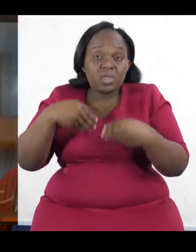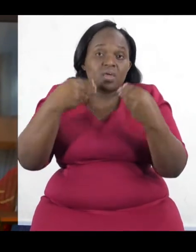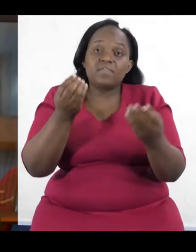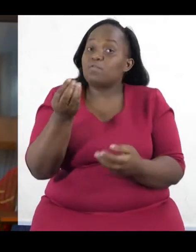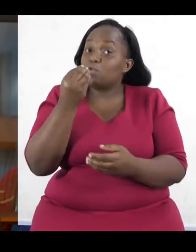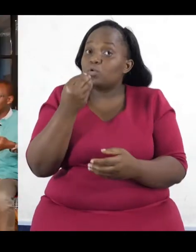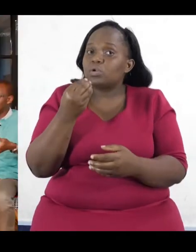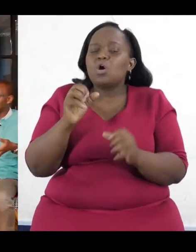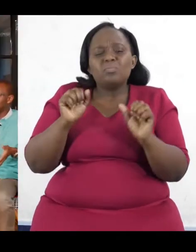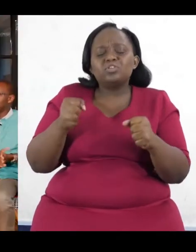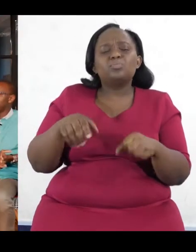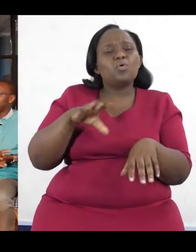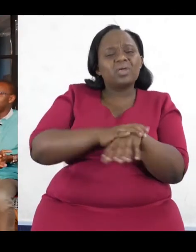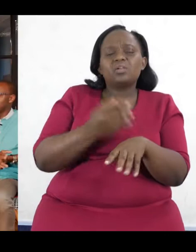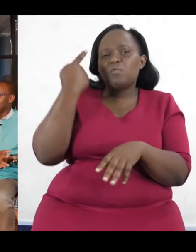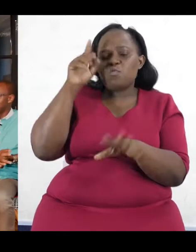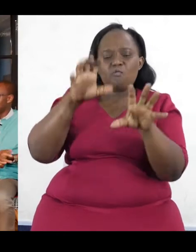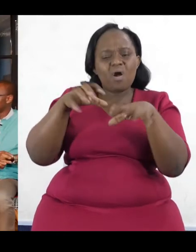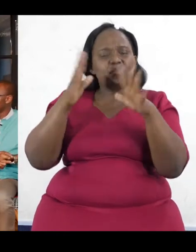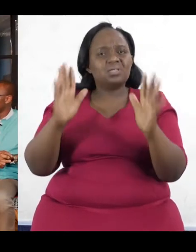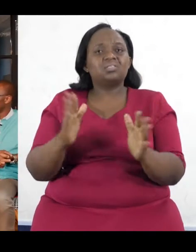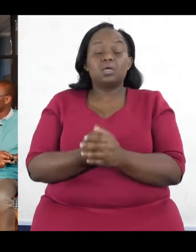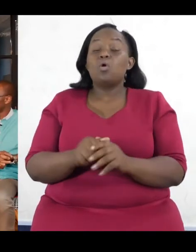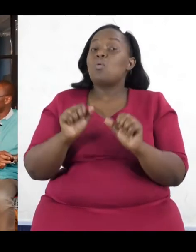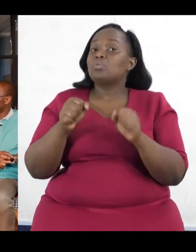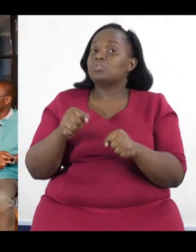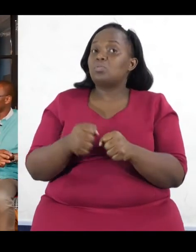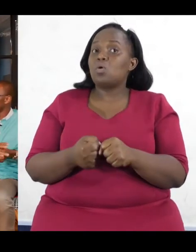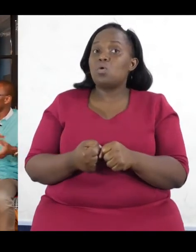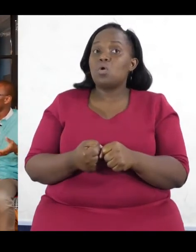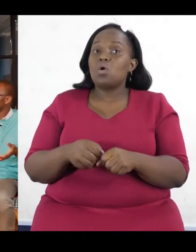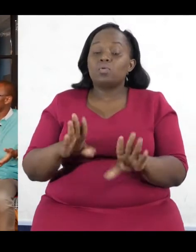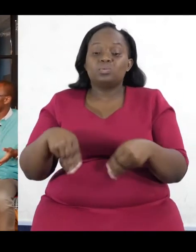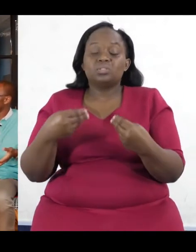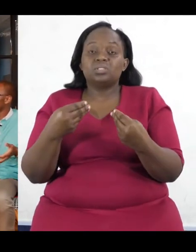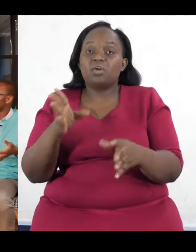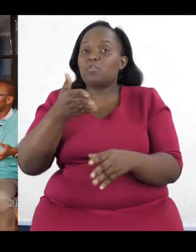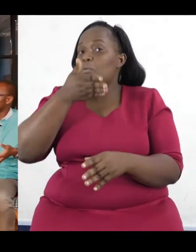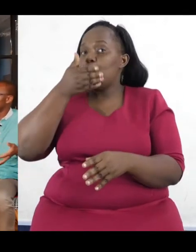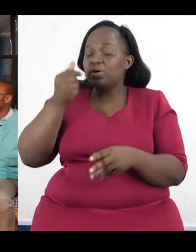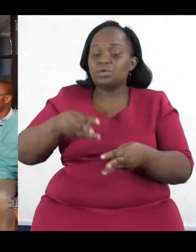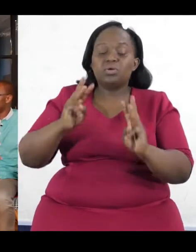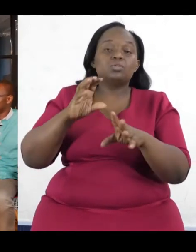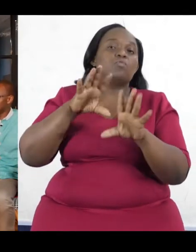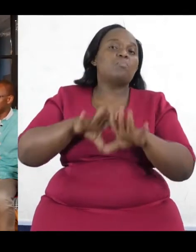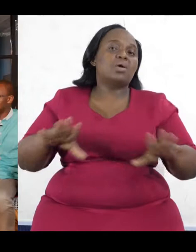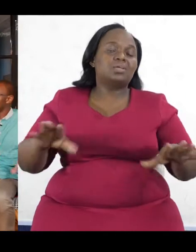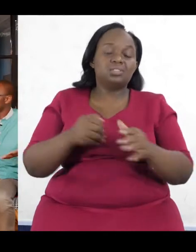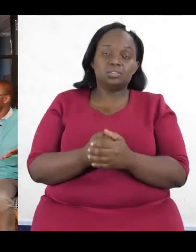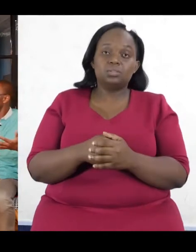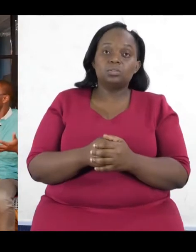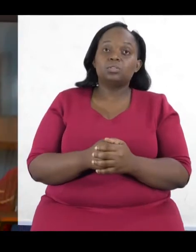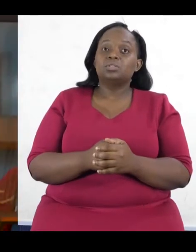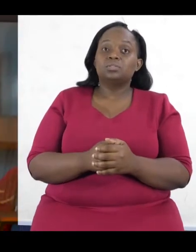similar applications for farmers, and it can enhance their access to markets, so that we'll not be talking of food going to waste due to lack of markets.